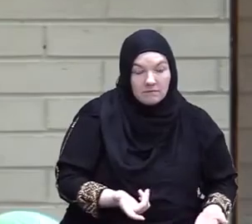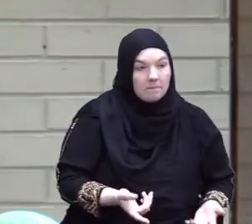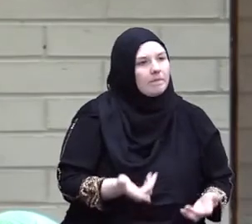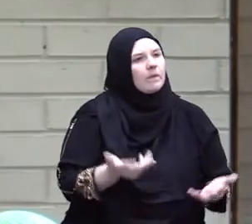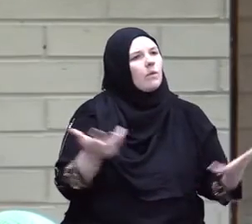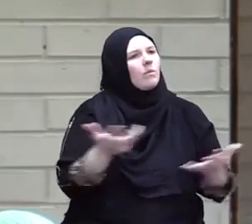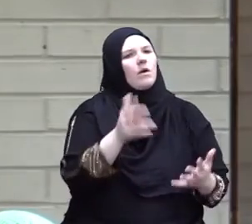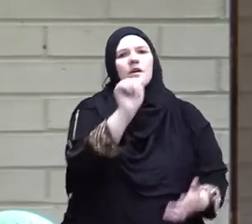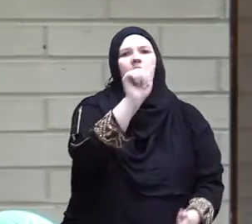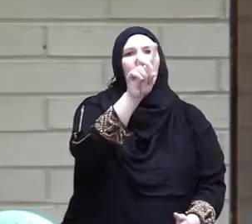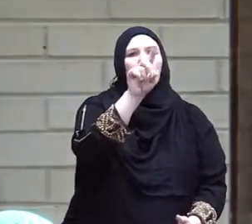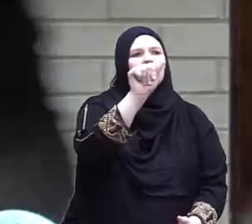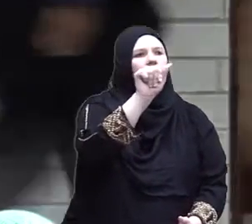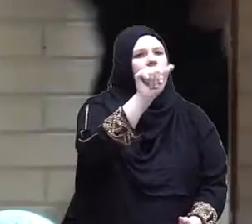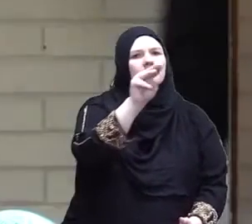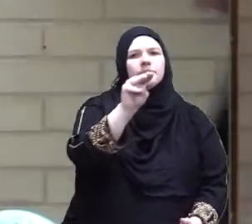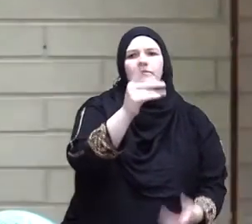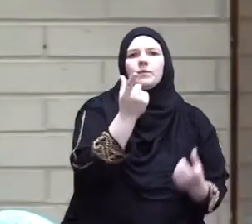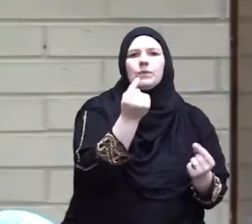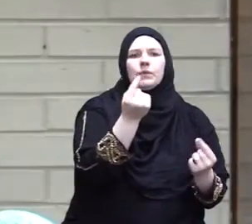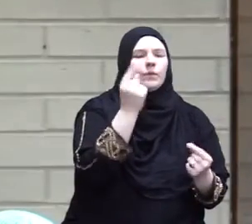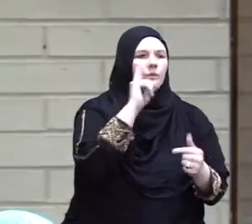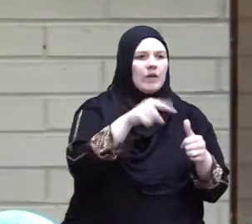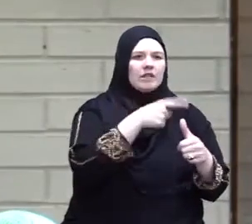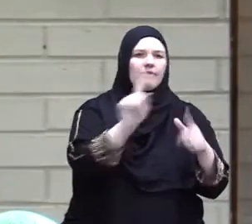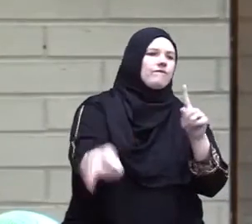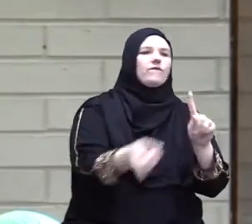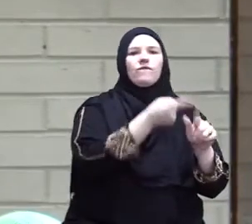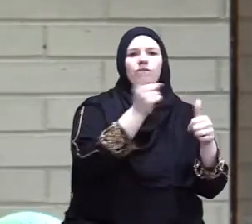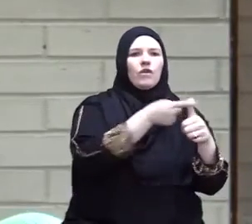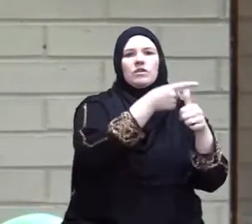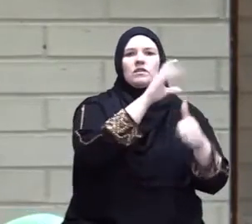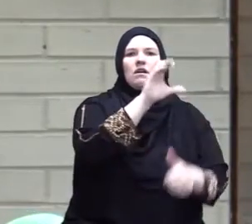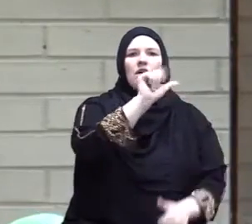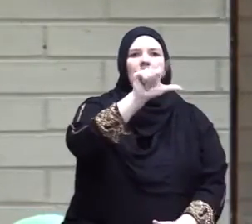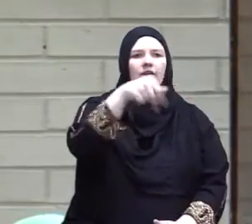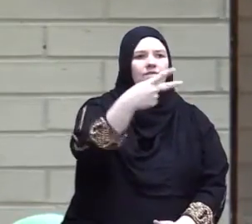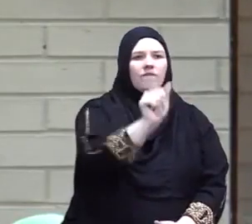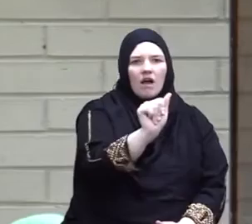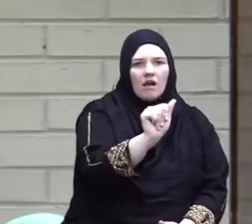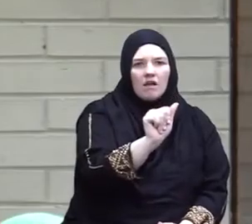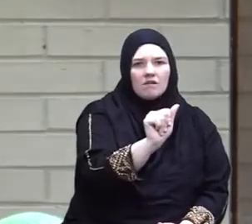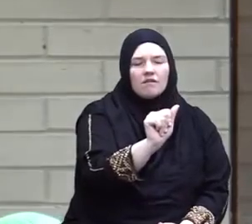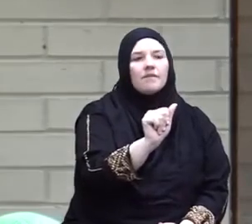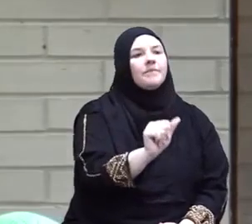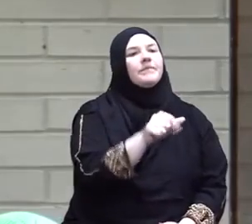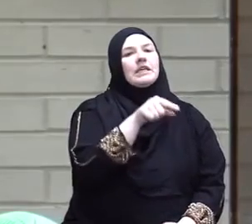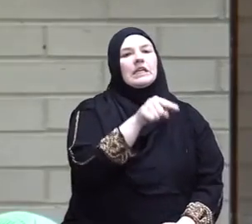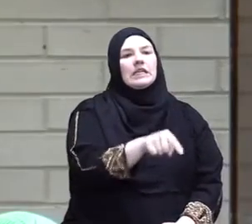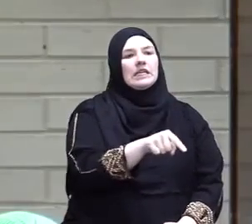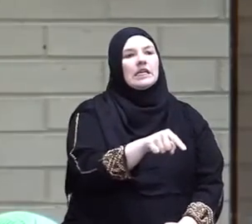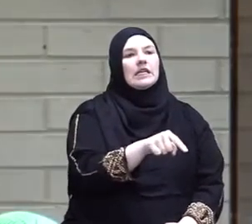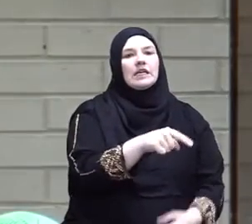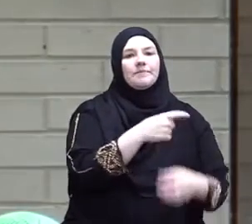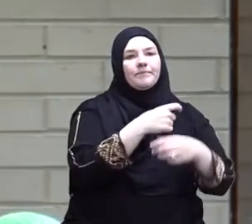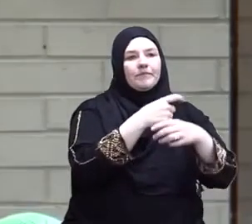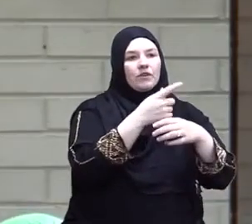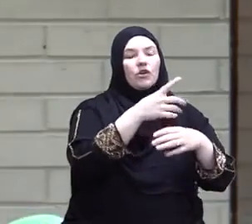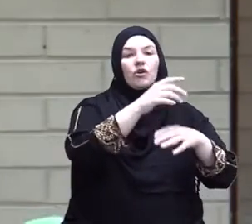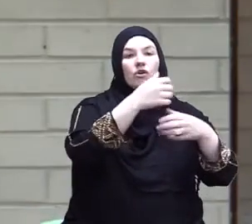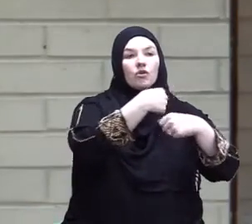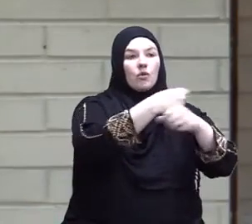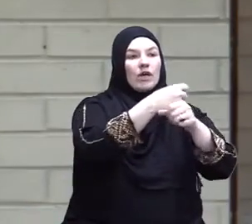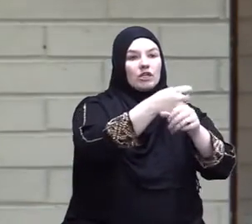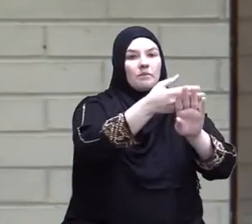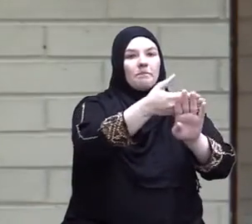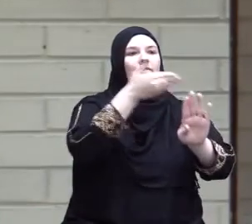does Adam succeed if he is the first Khalifa? Well, he succeeds the creations that